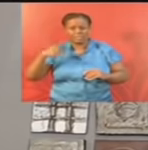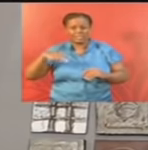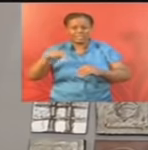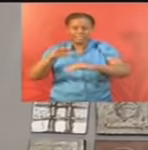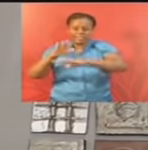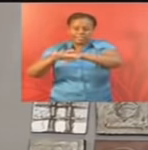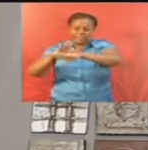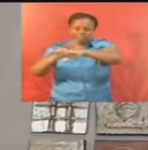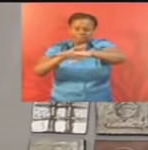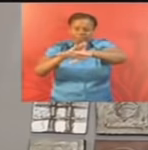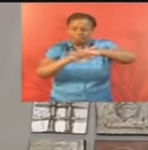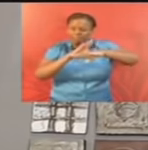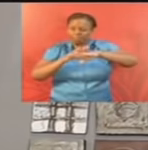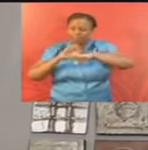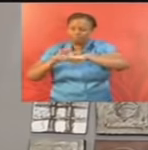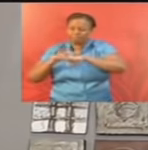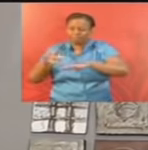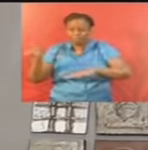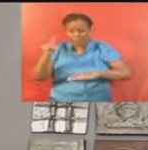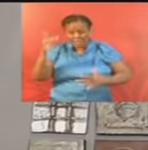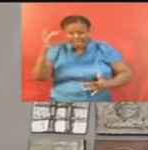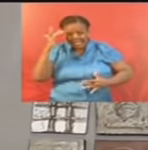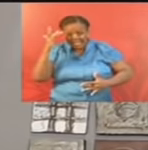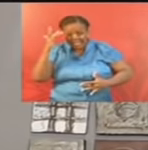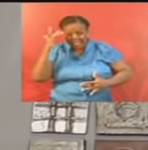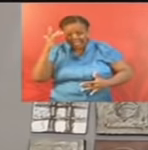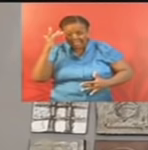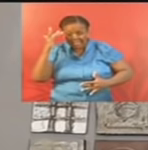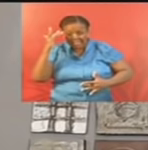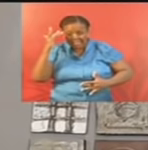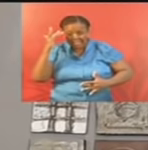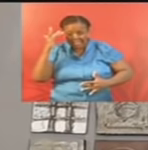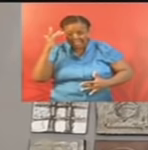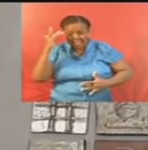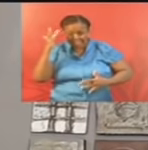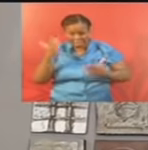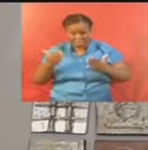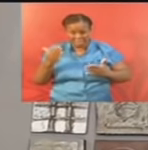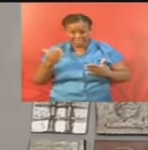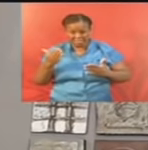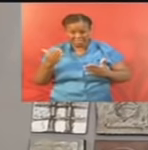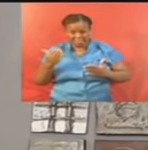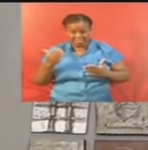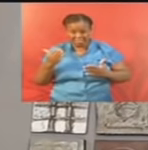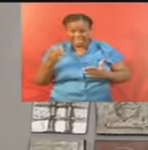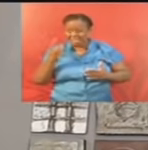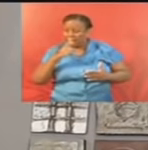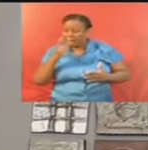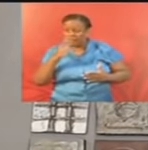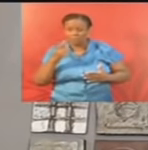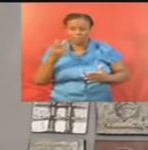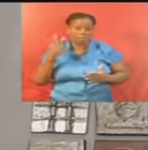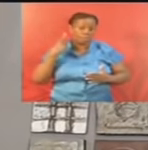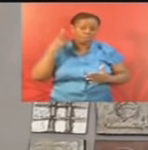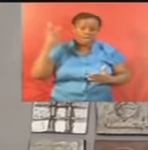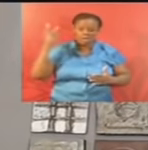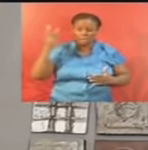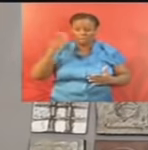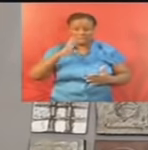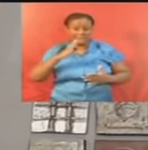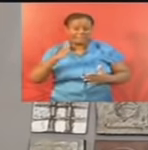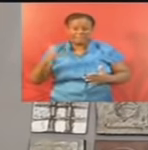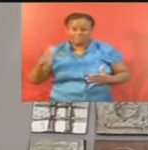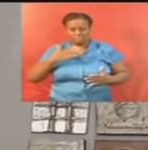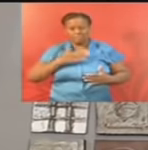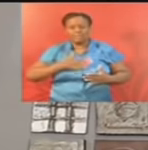pre-existing conditions to be extra vigilant, to be extra aware of their health status, and if they are unwell, to contact